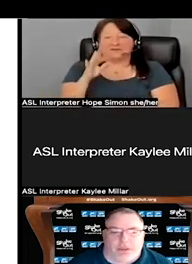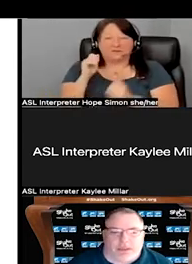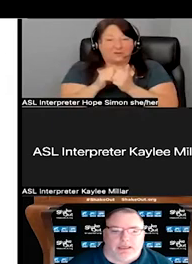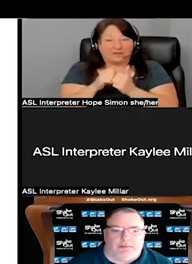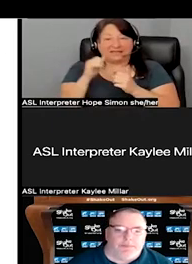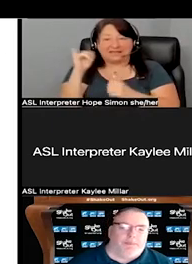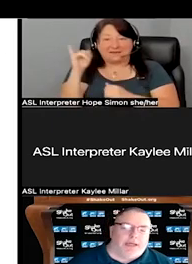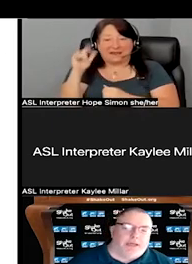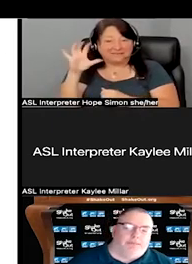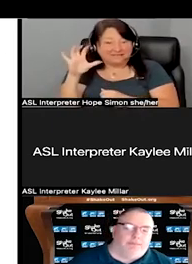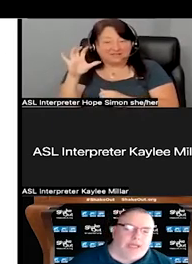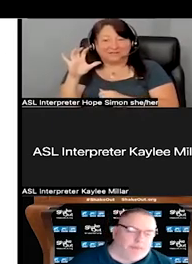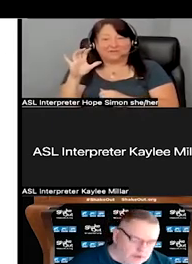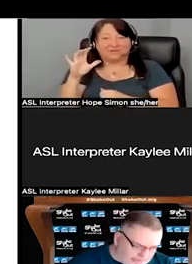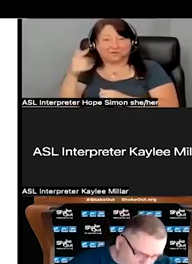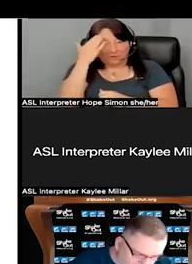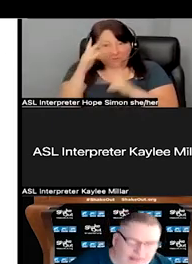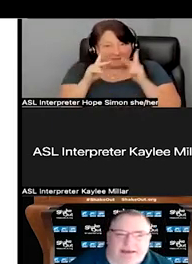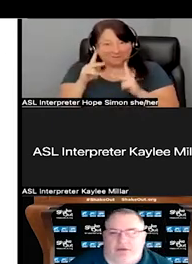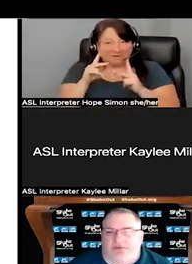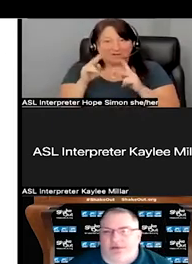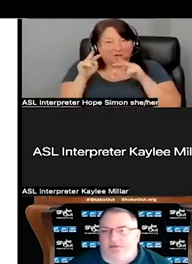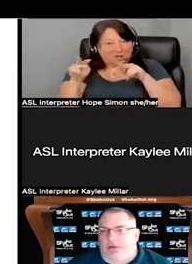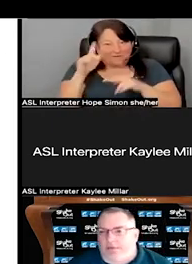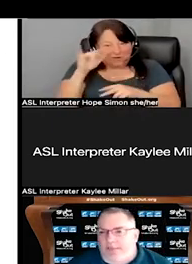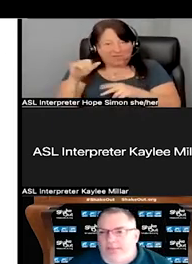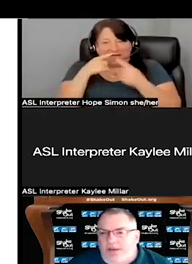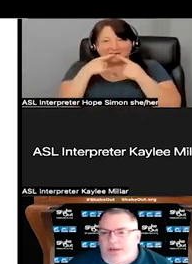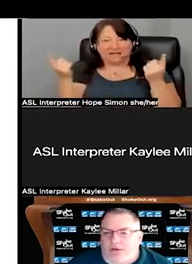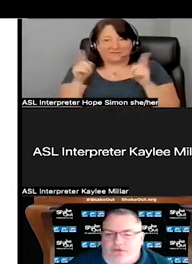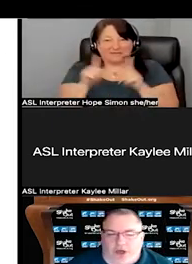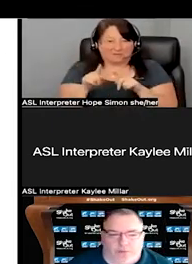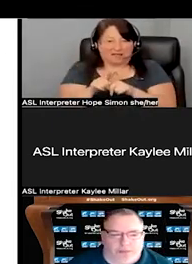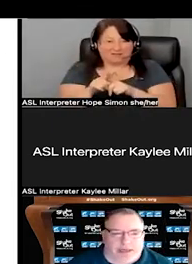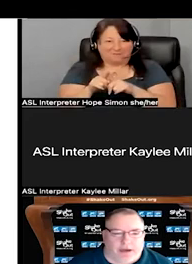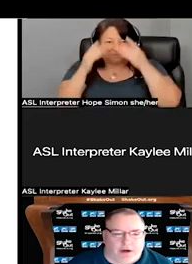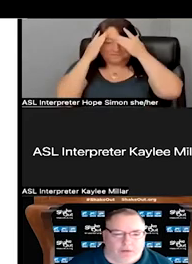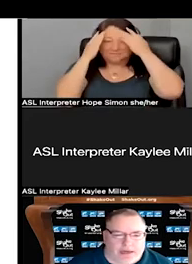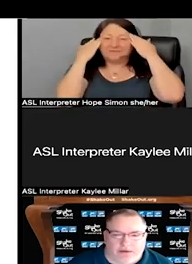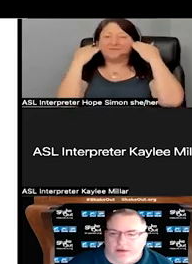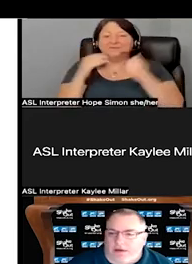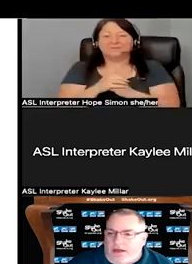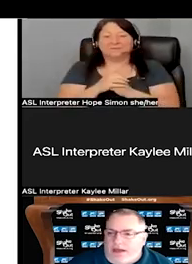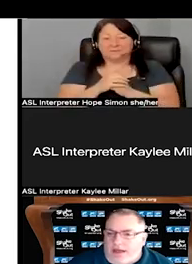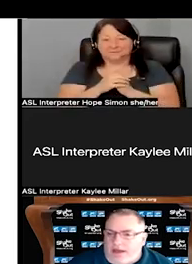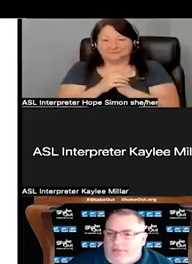people, be on the lookout for that announcement as well. So, all right.